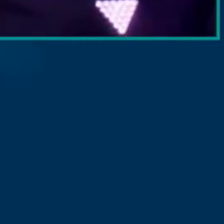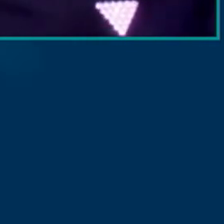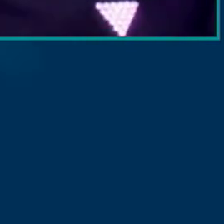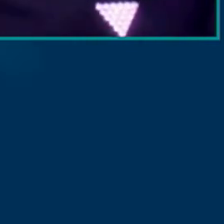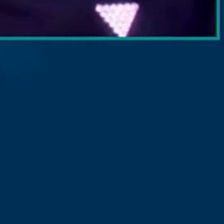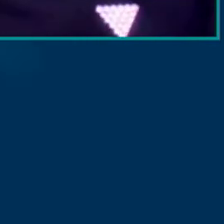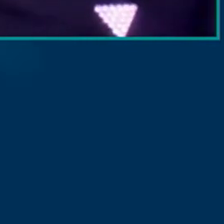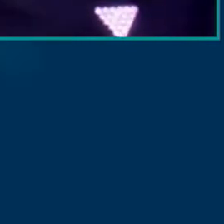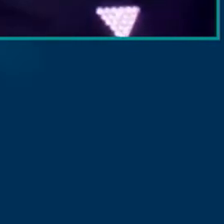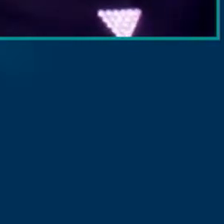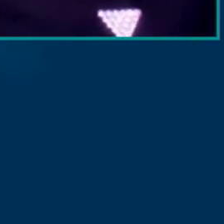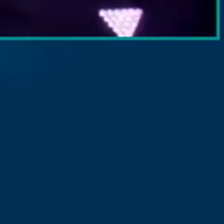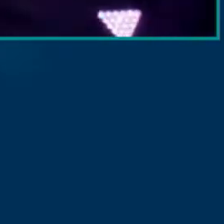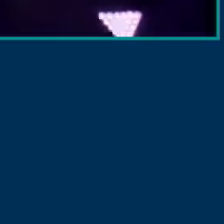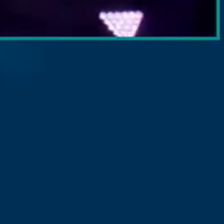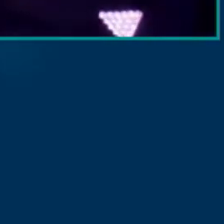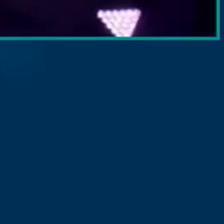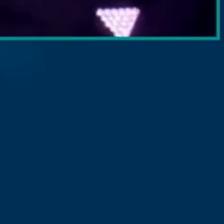underway,